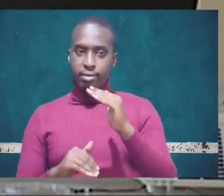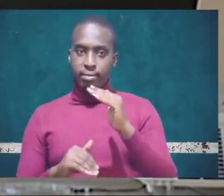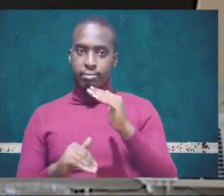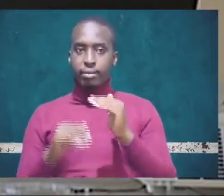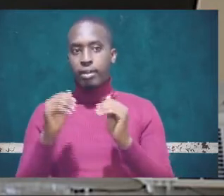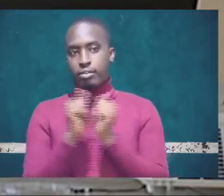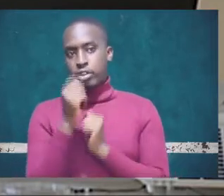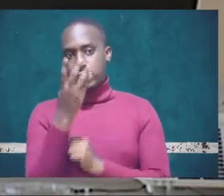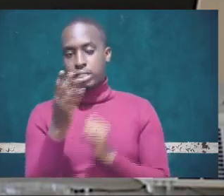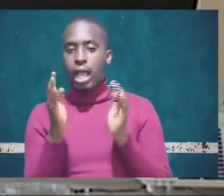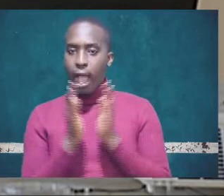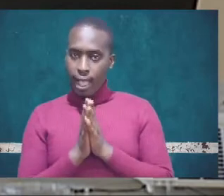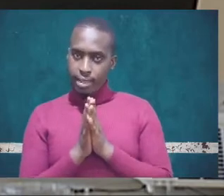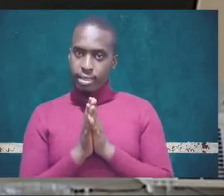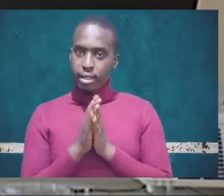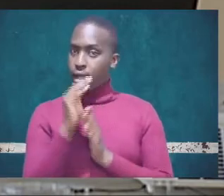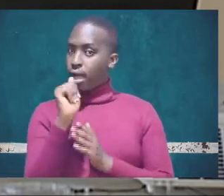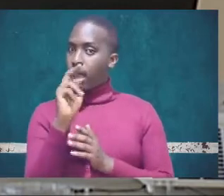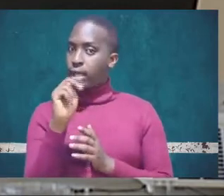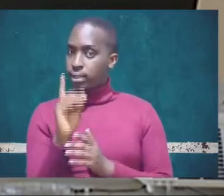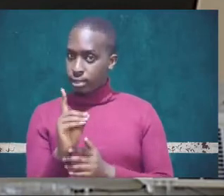14, and